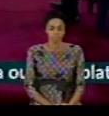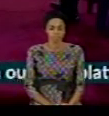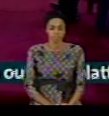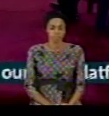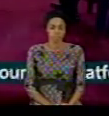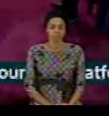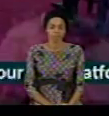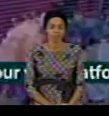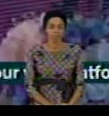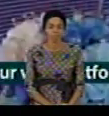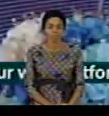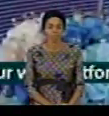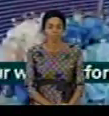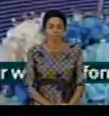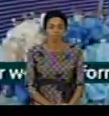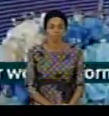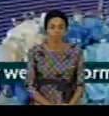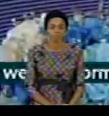place